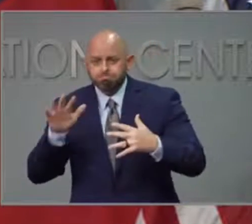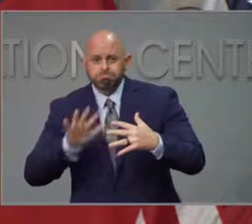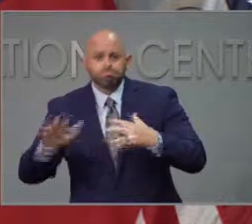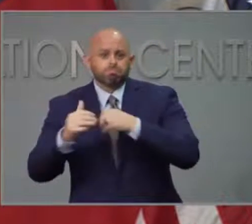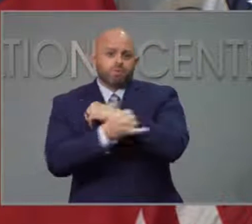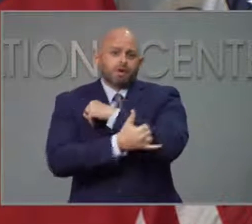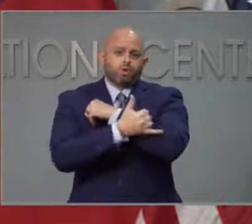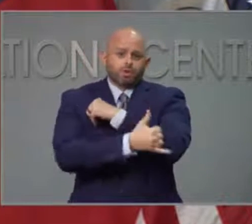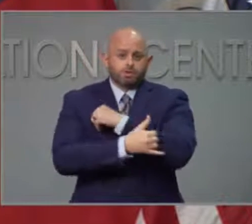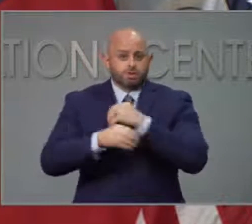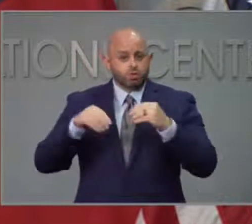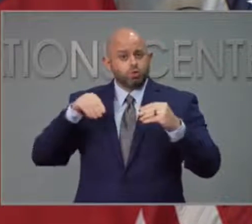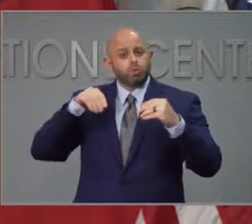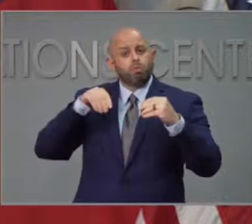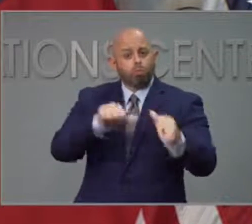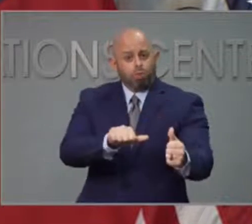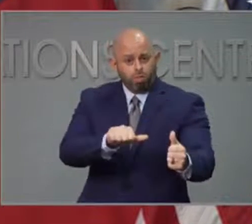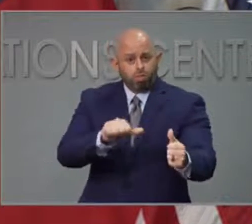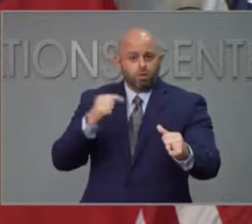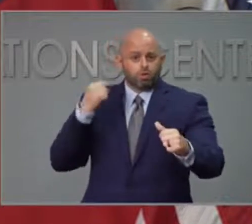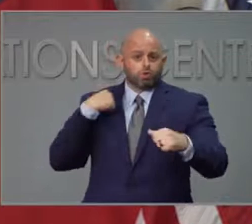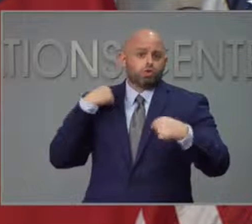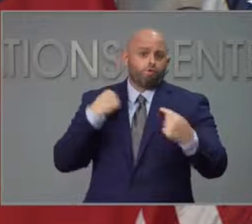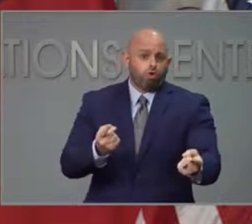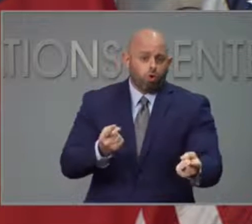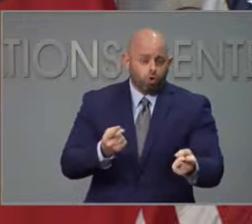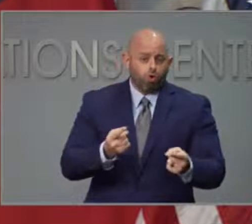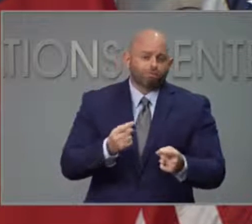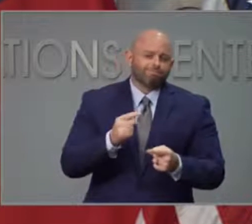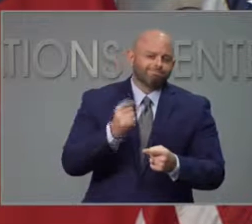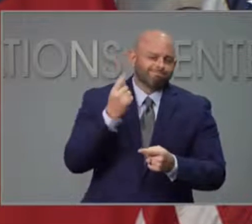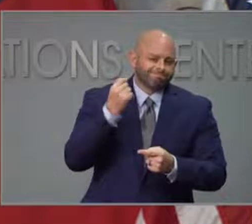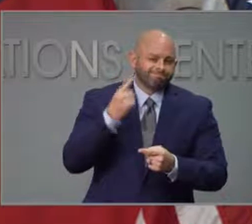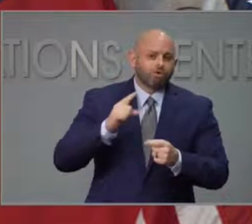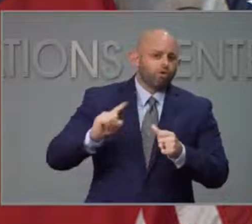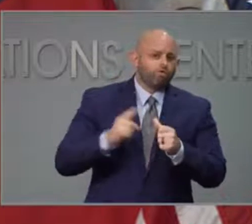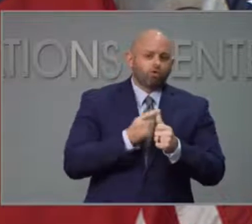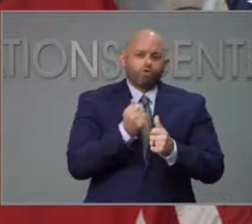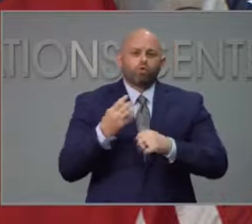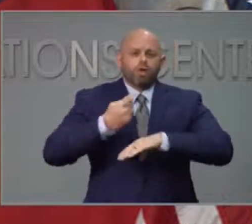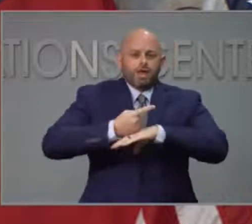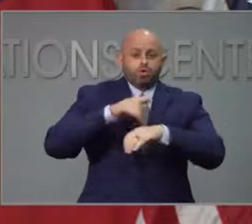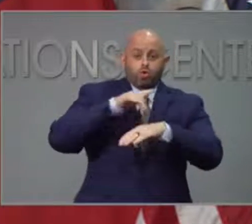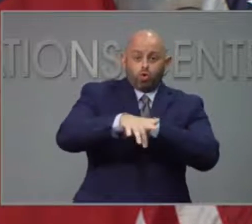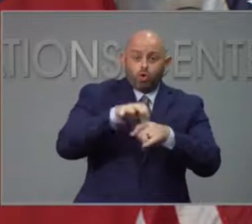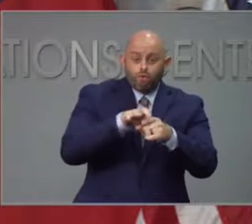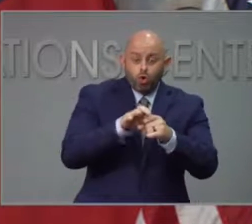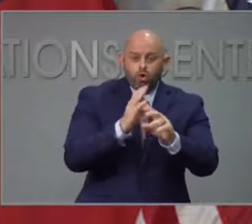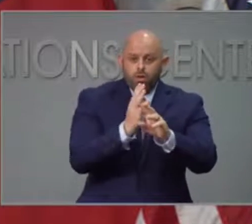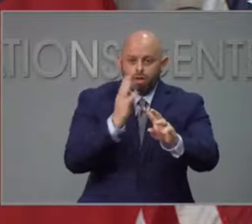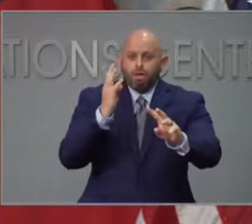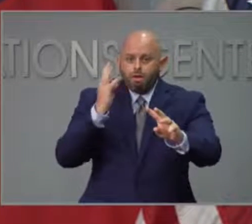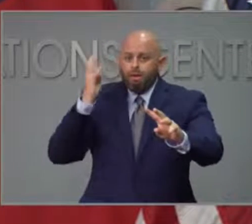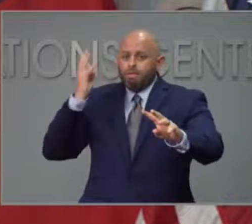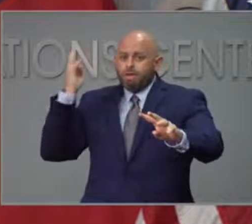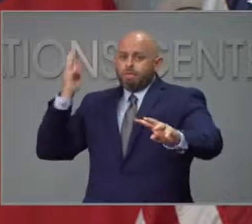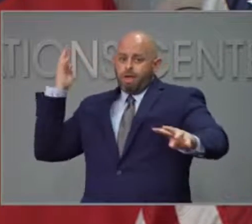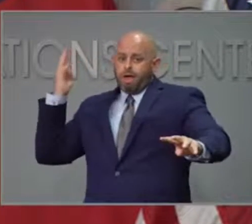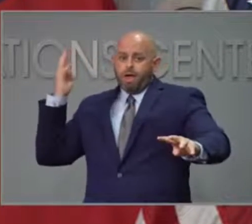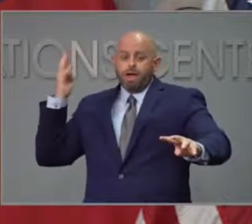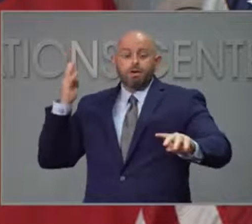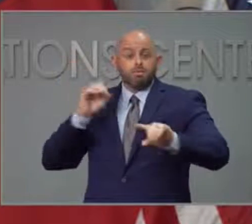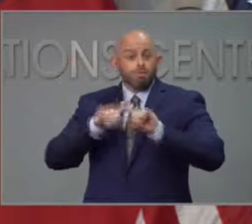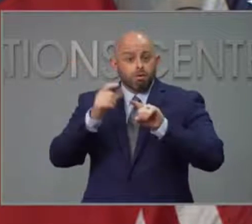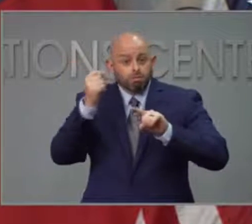have watched, we had some long lines the first few days of early voting. Those eased